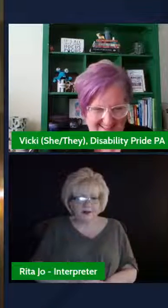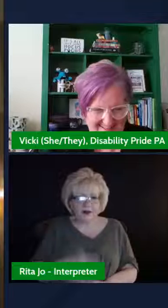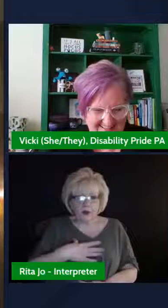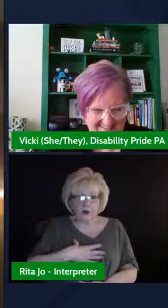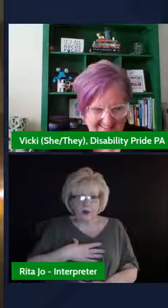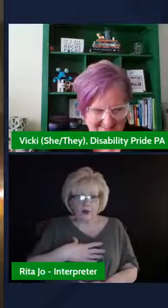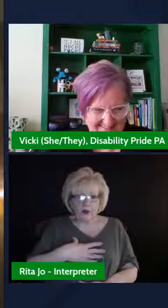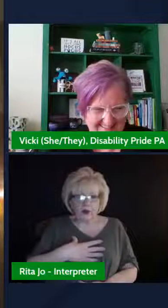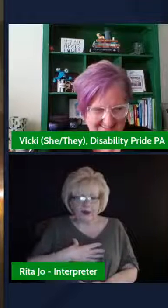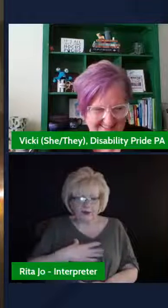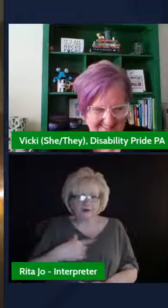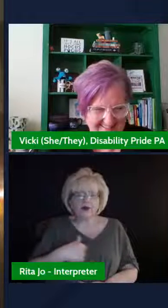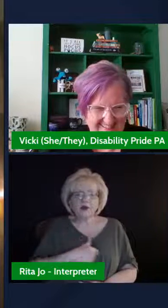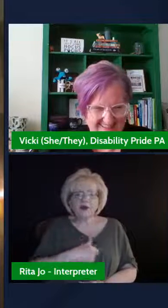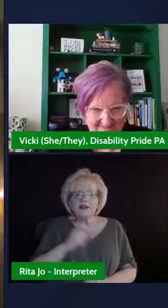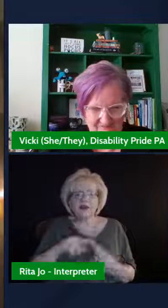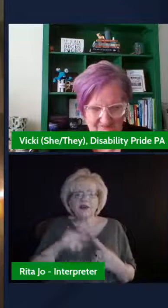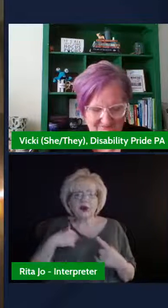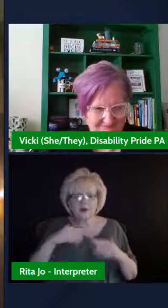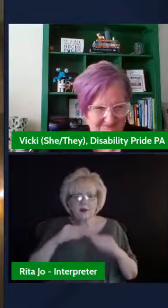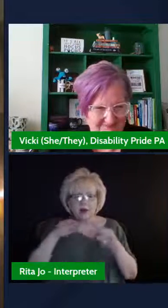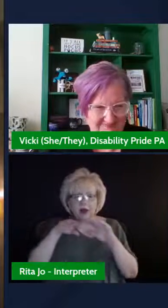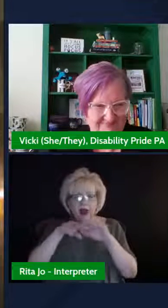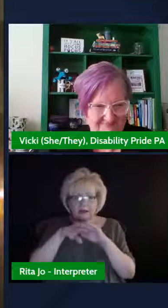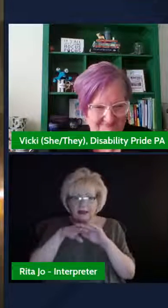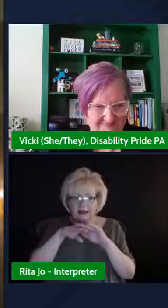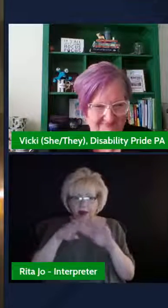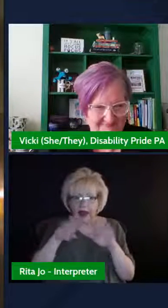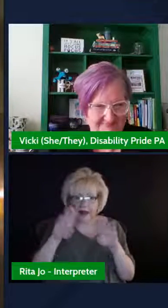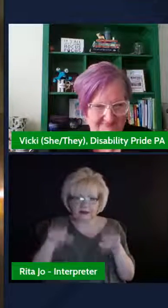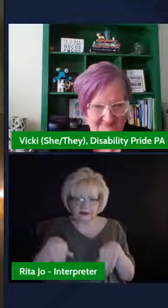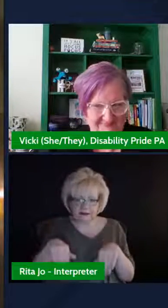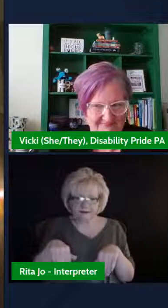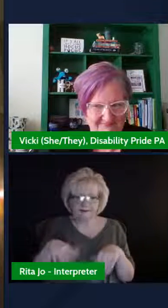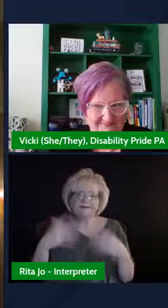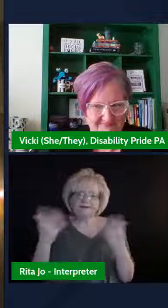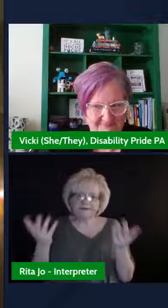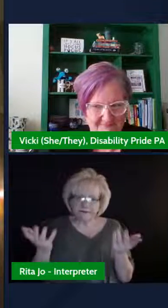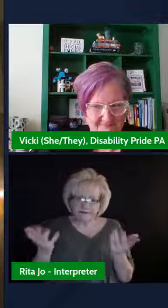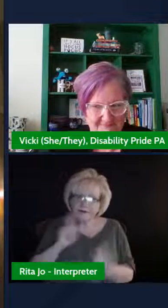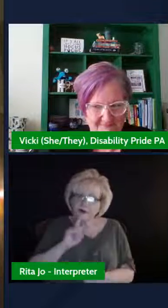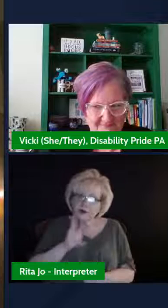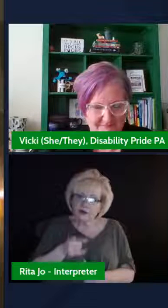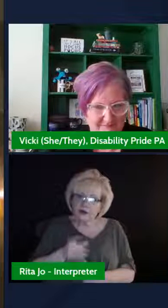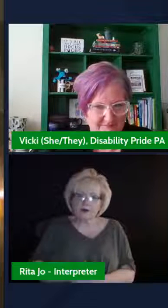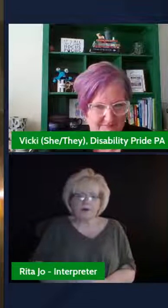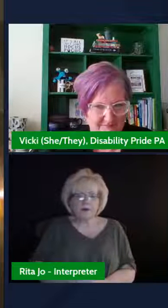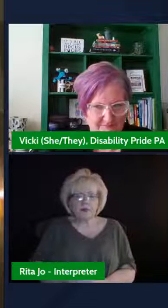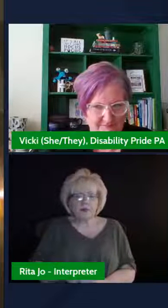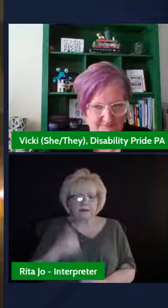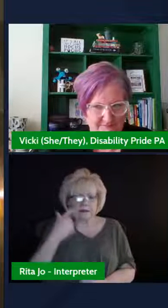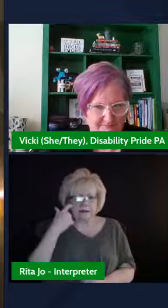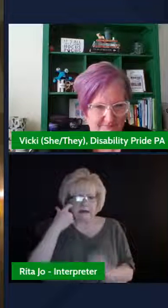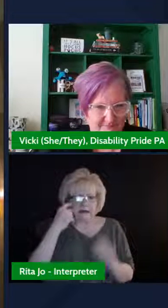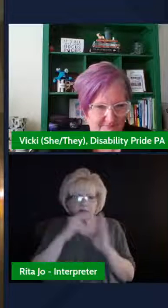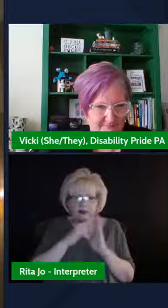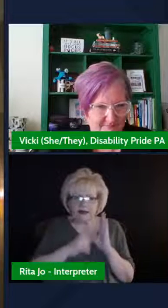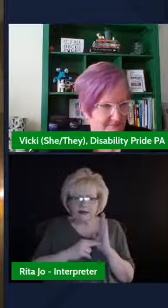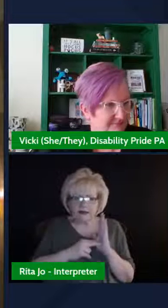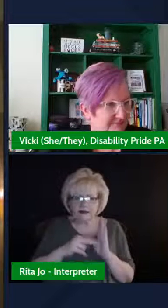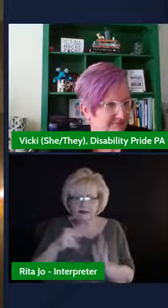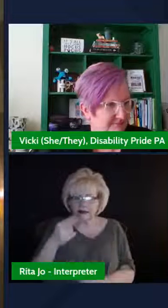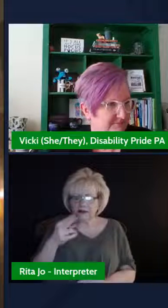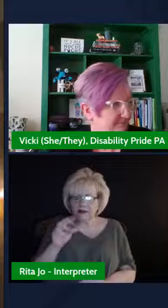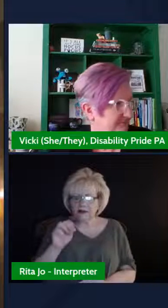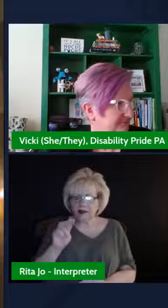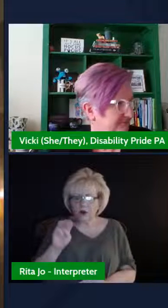We need way more accessible housing. My goodness. Um, I think I was reading at Homes and Gardens